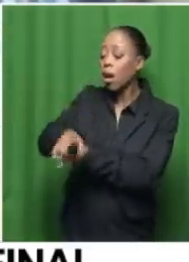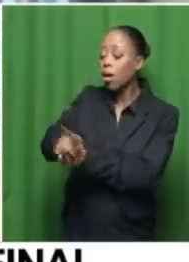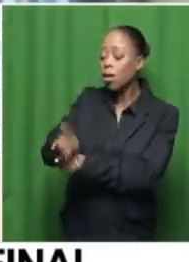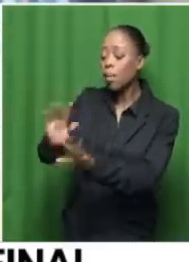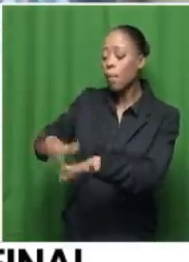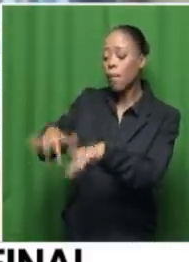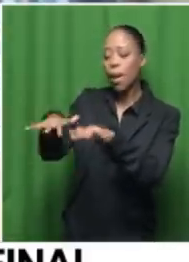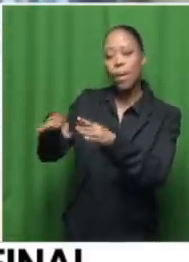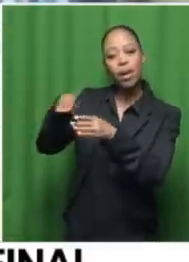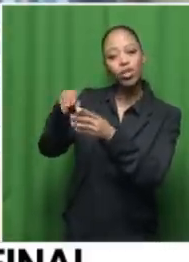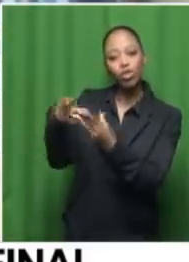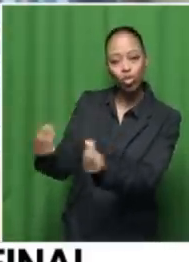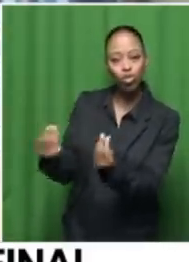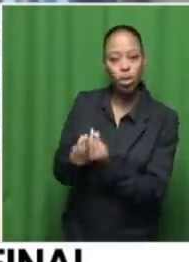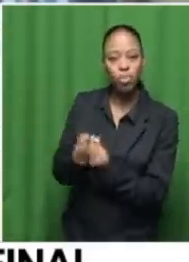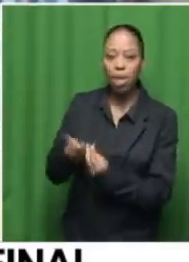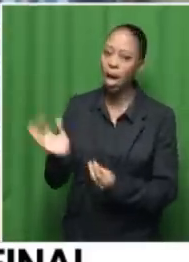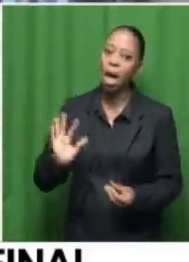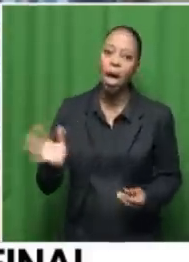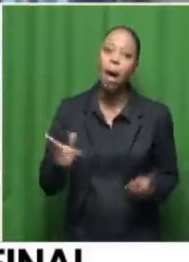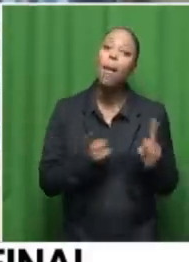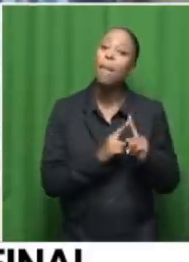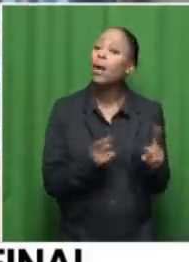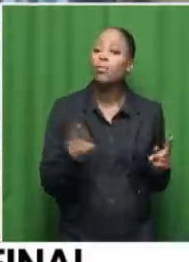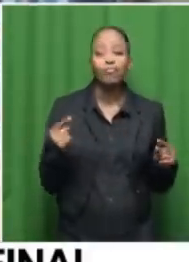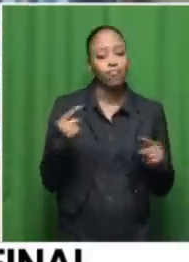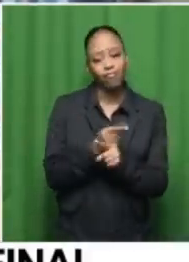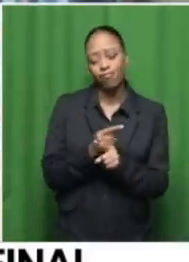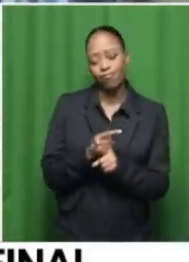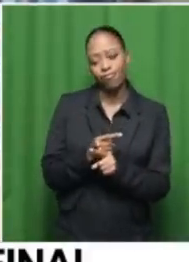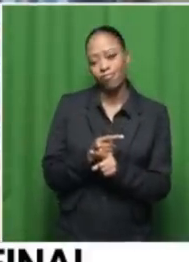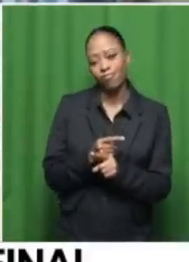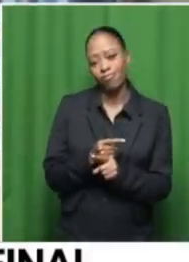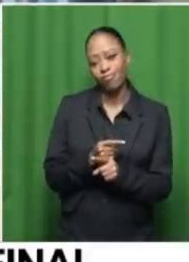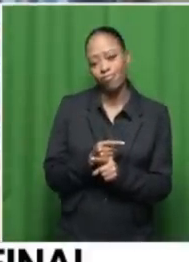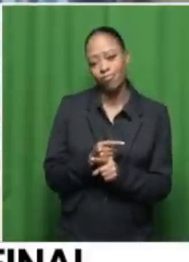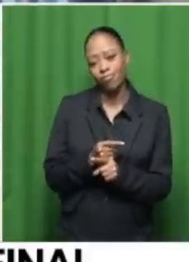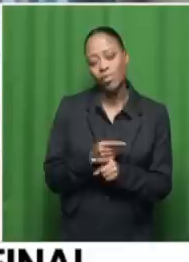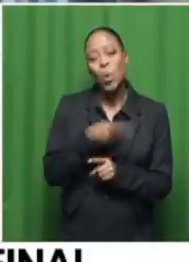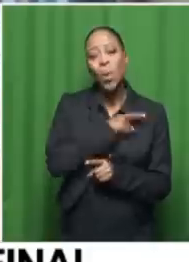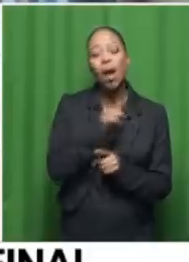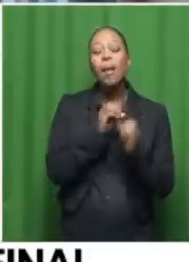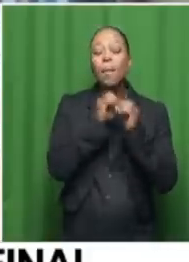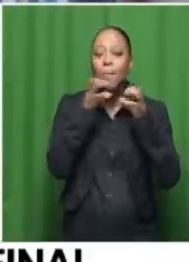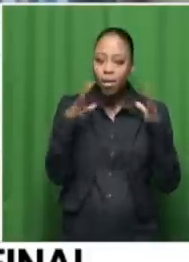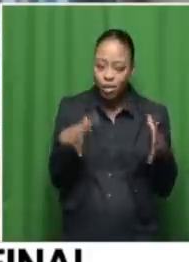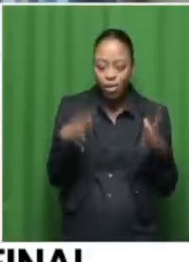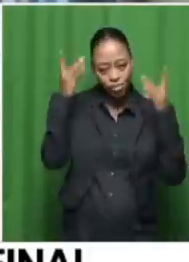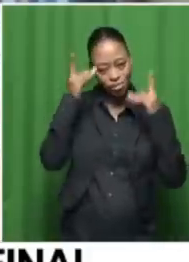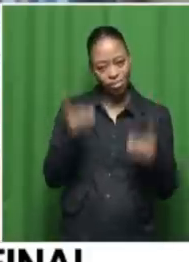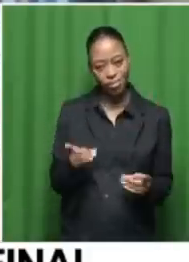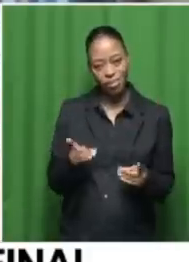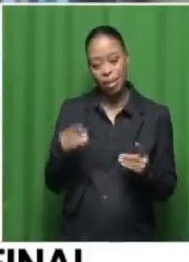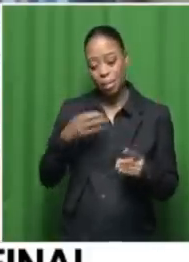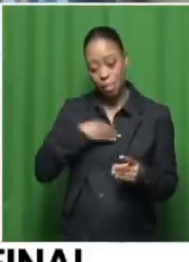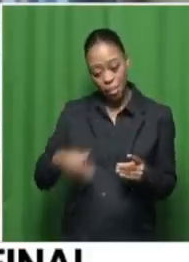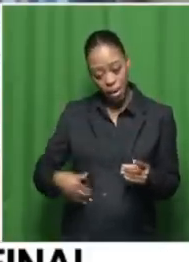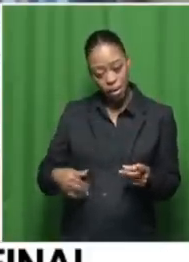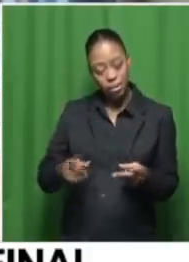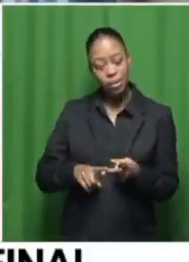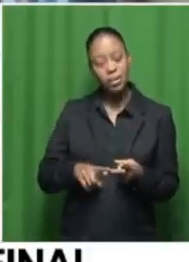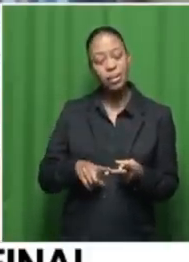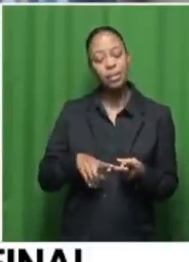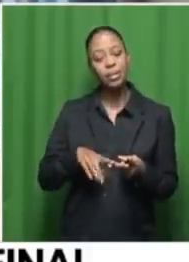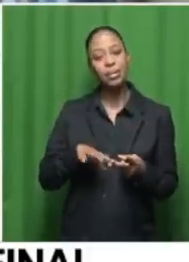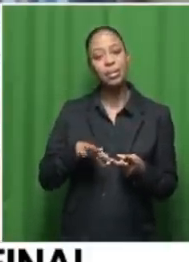case, whereas in fact it was the majority judgment, and it does bind the President